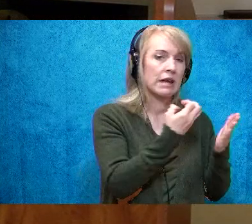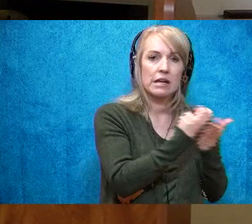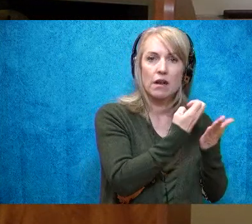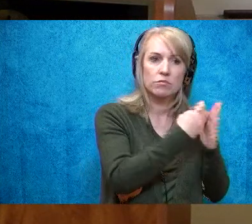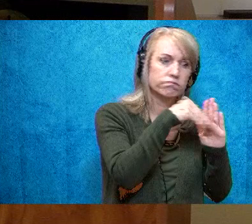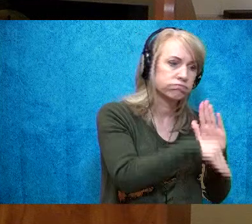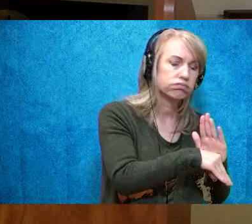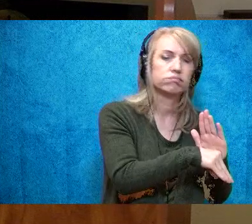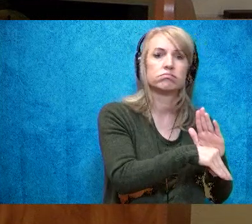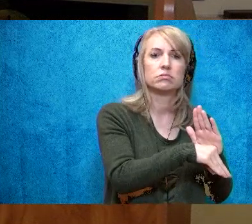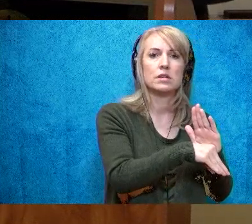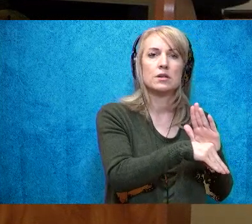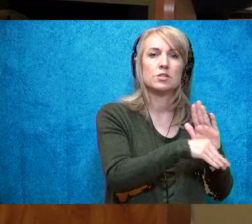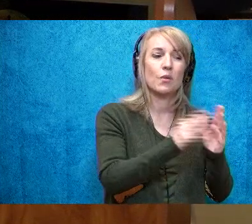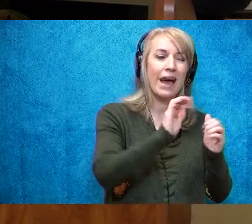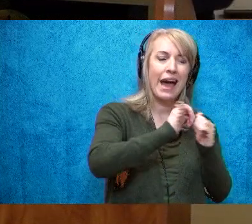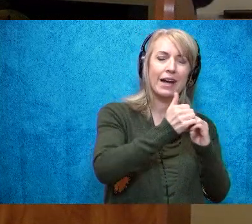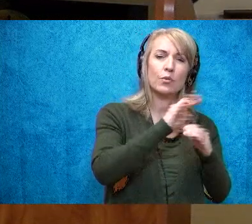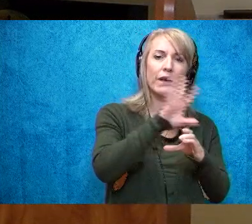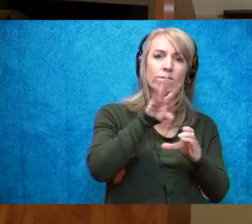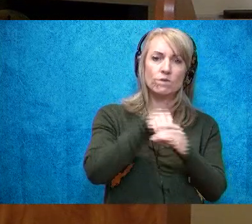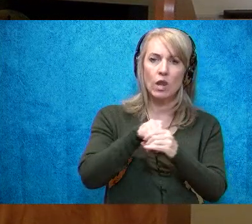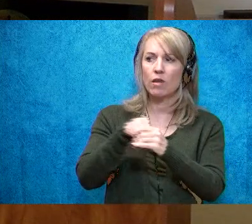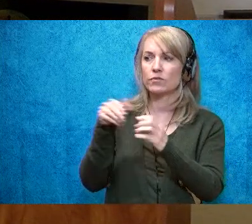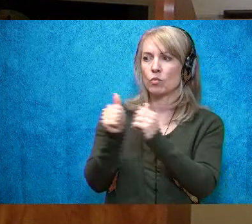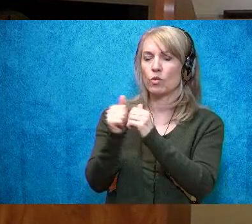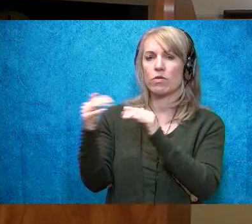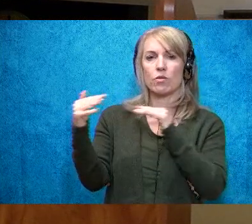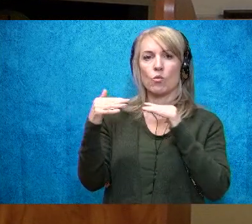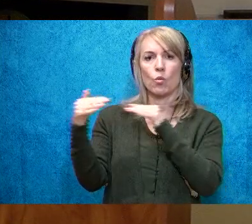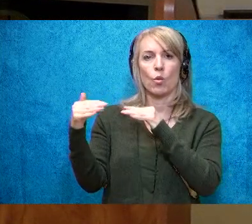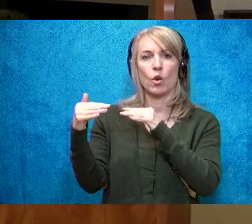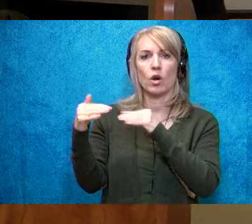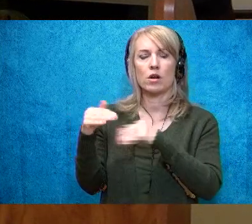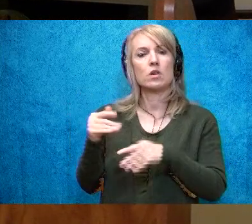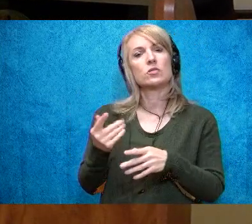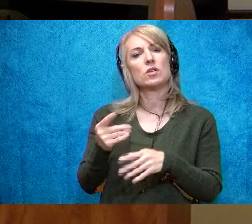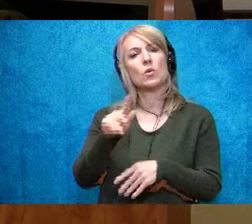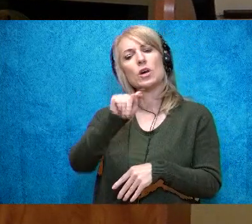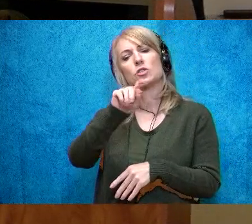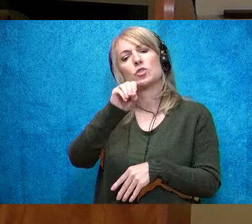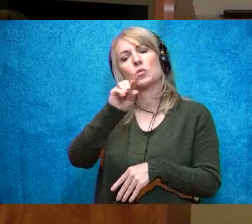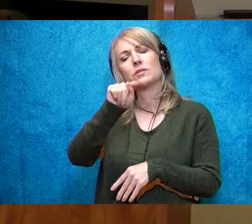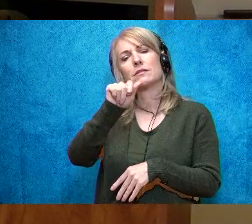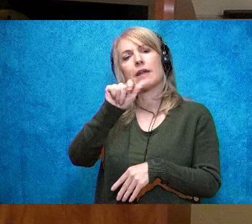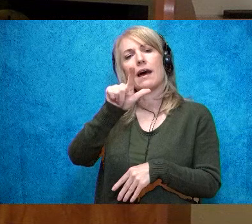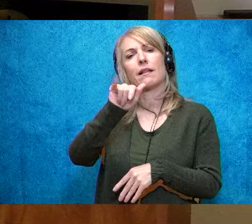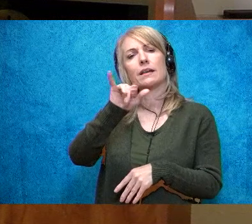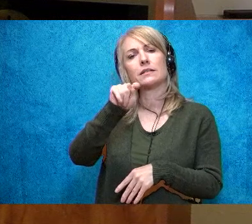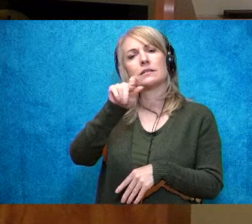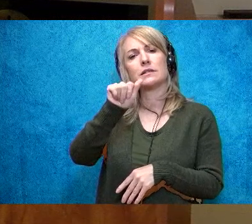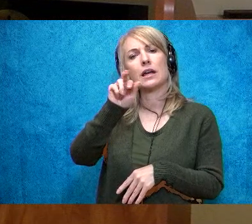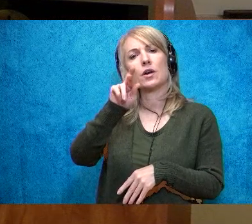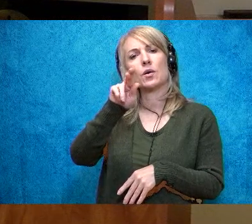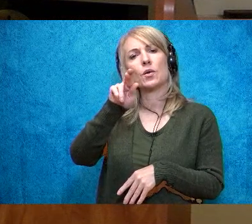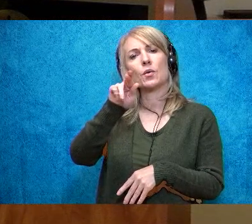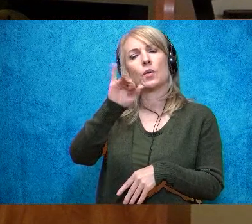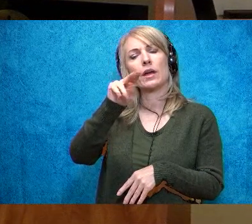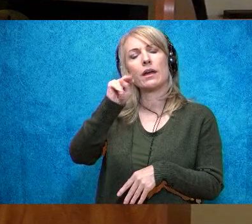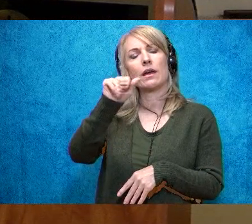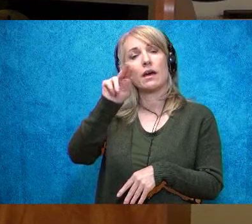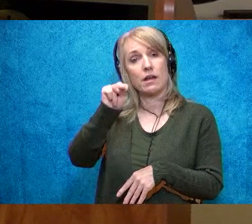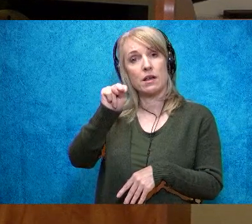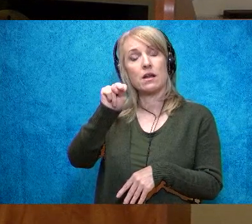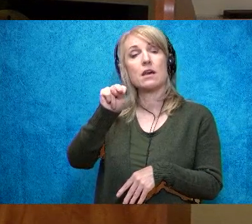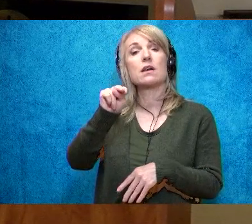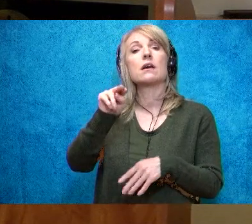started, let's look at these totalitarian leaders, and let's define that term first. A totalitarian leader is somebody who leads a country who